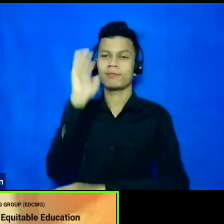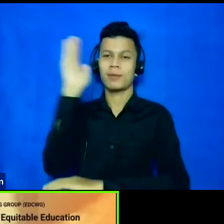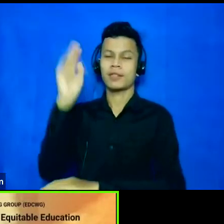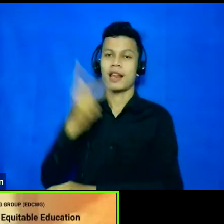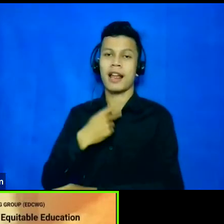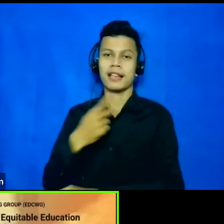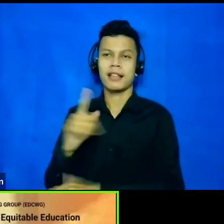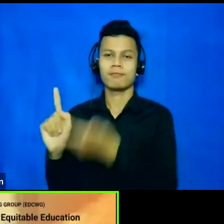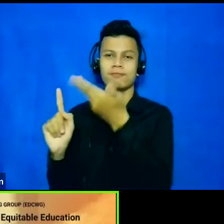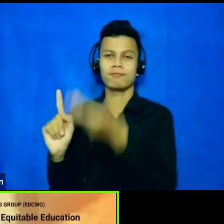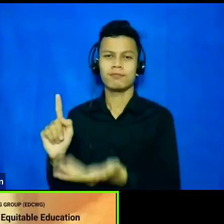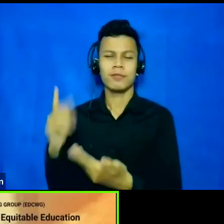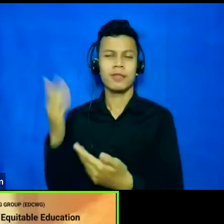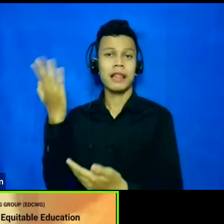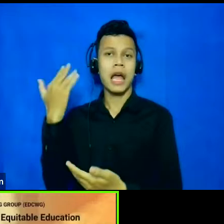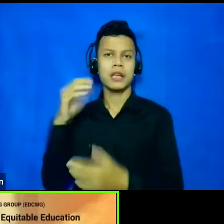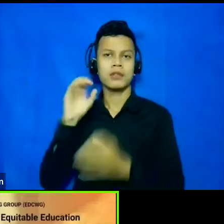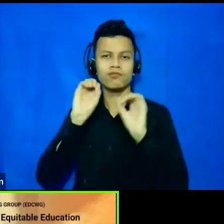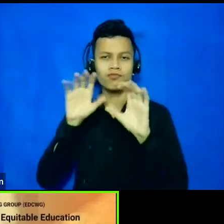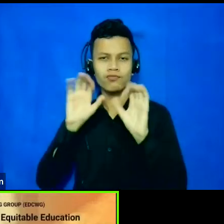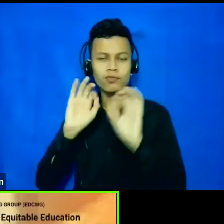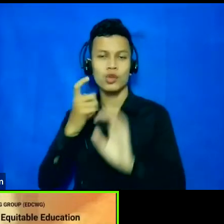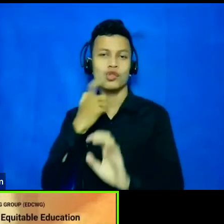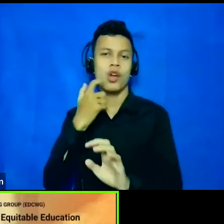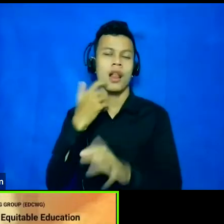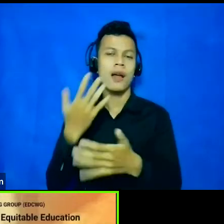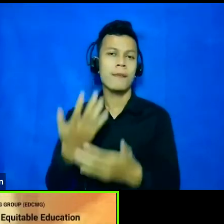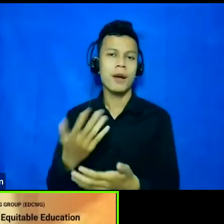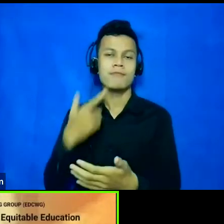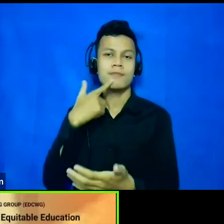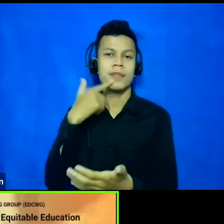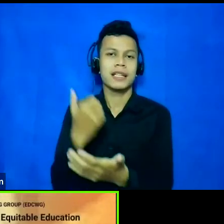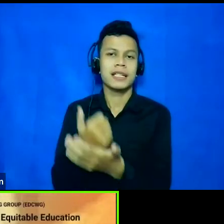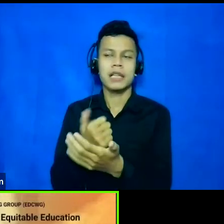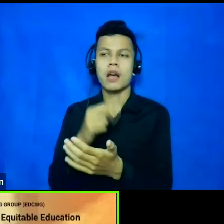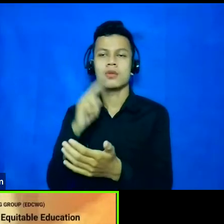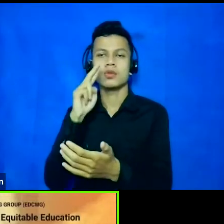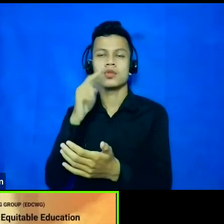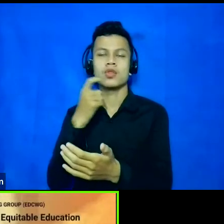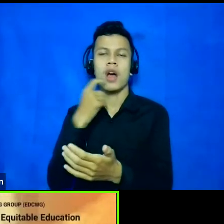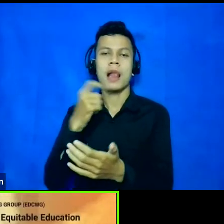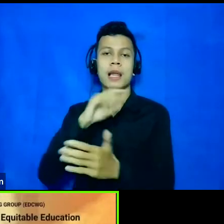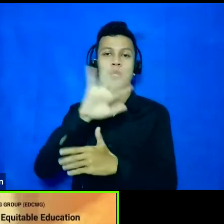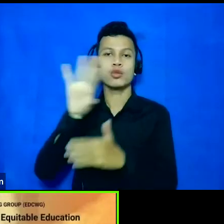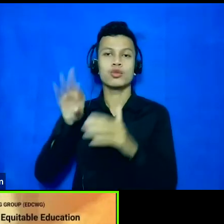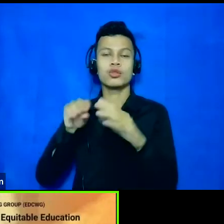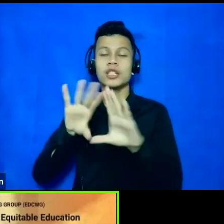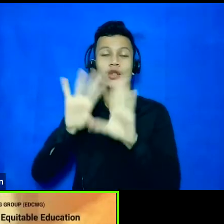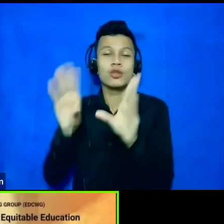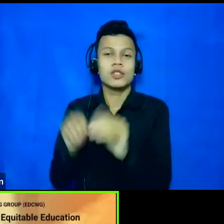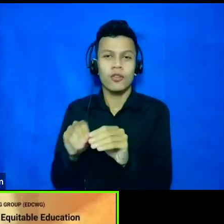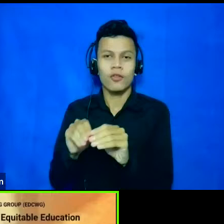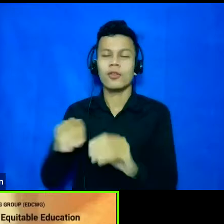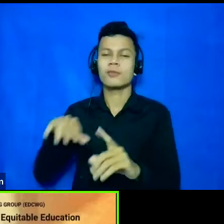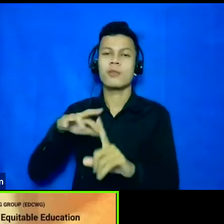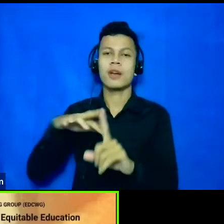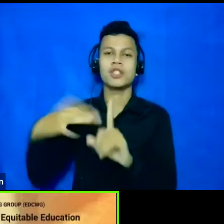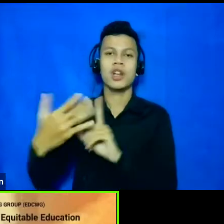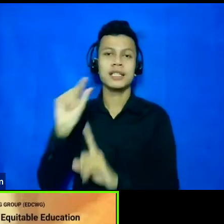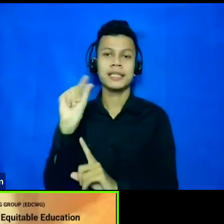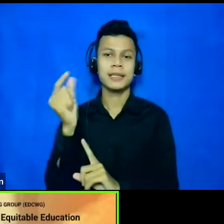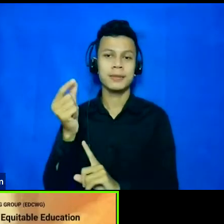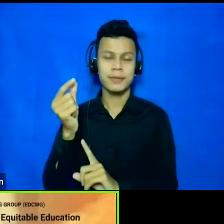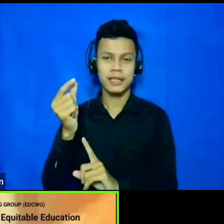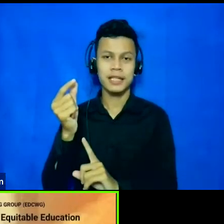the importance of ensuring the inclusions of civil society voice to the G20 process, and further on about